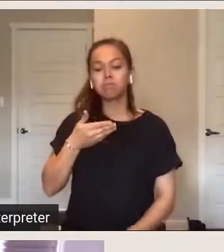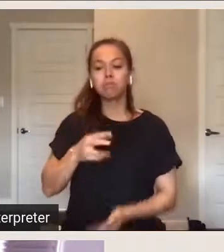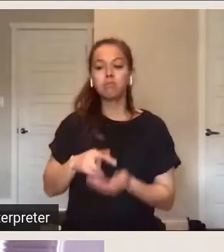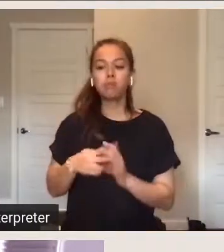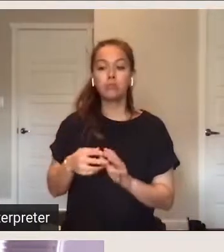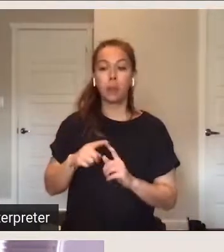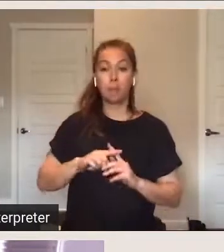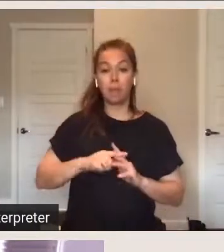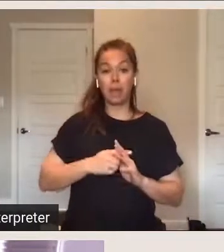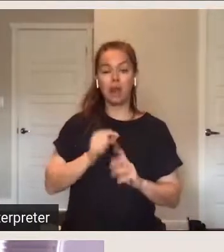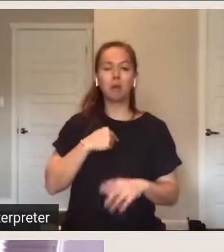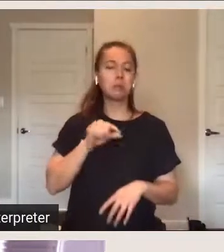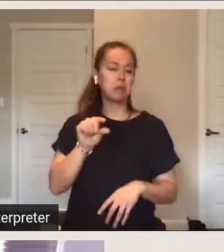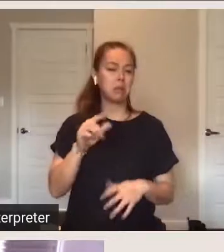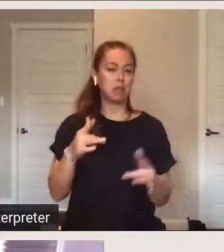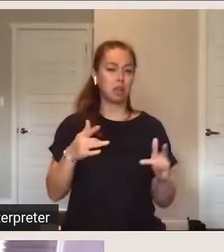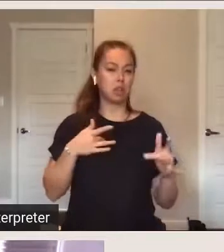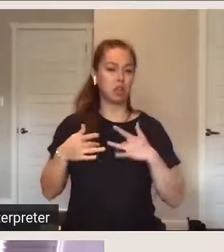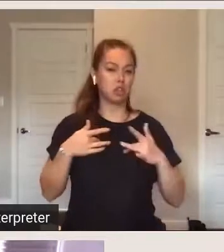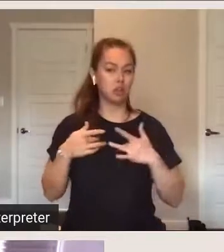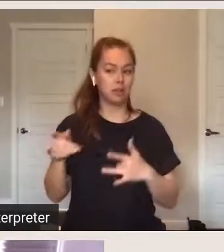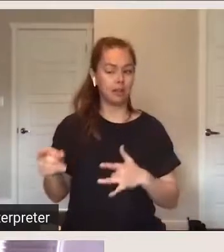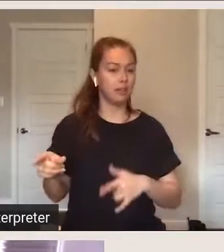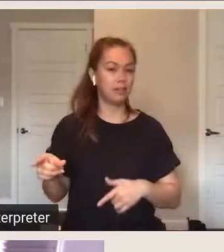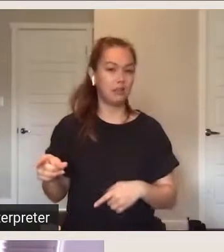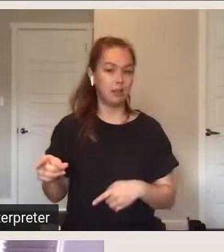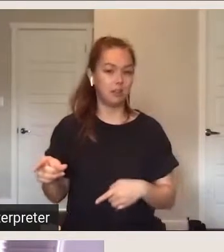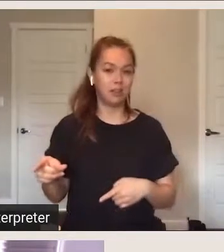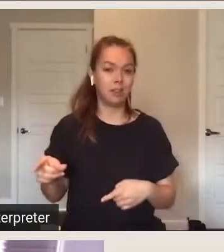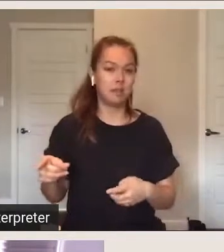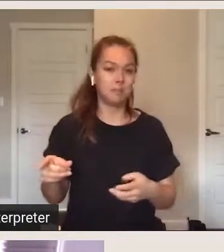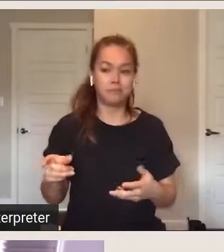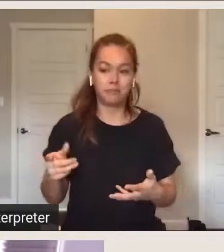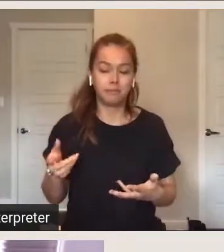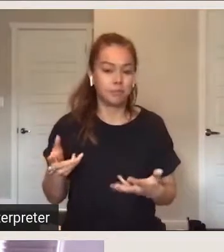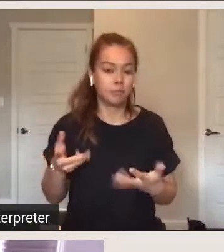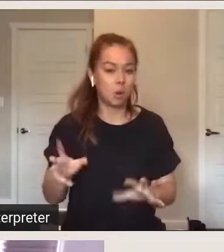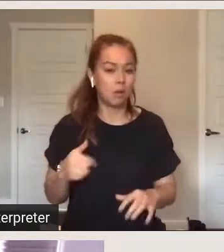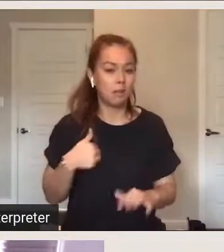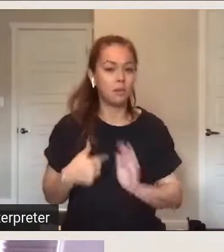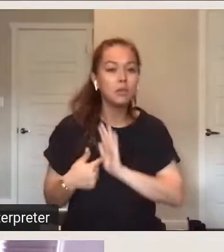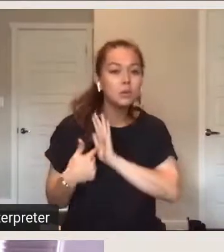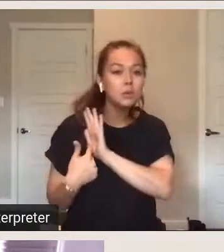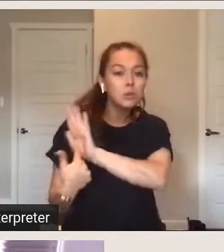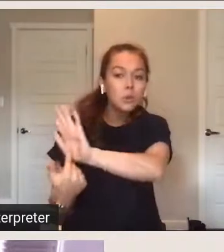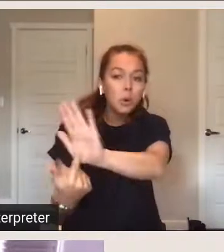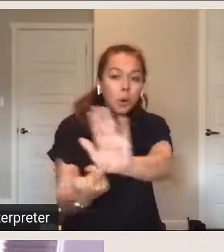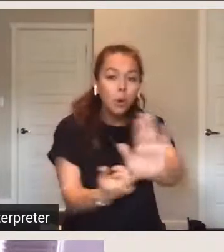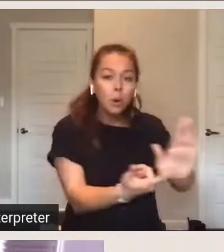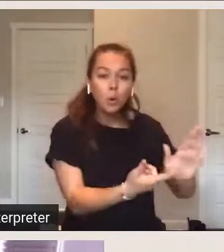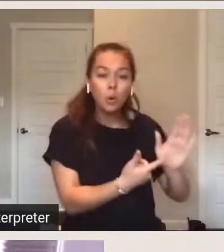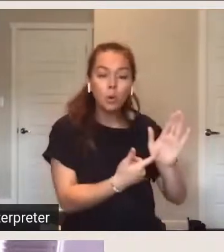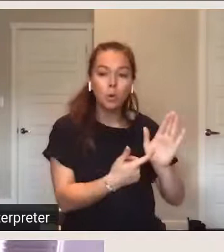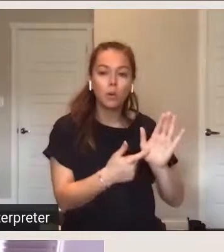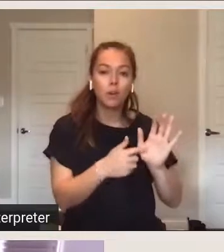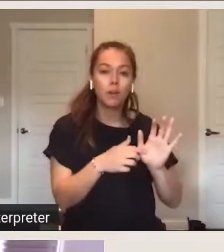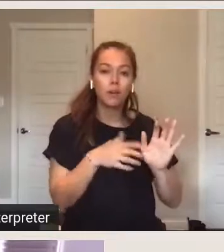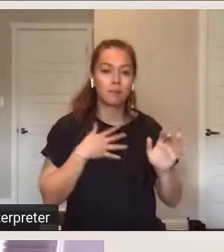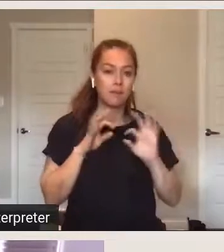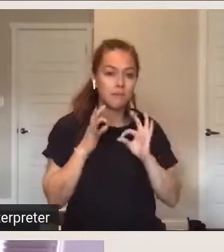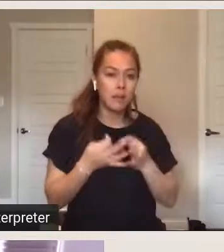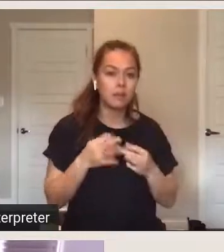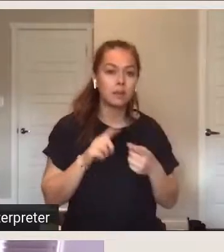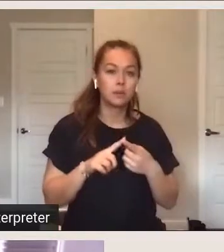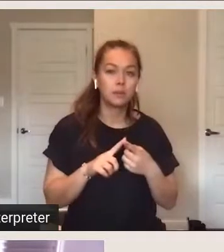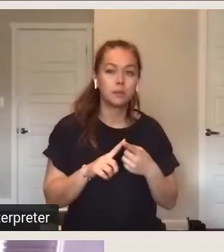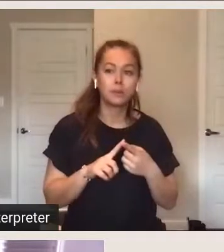beginning that they might not want me to show my family story to like